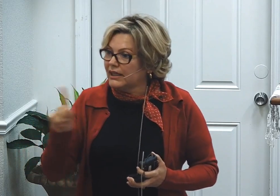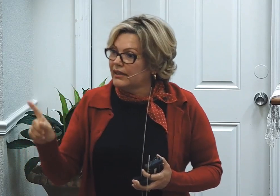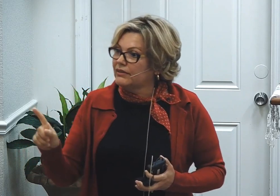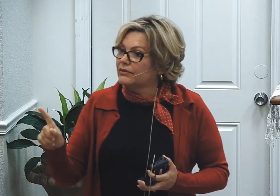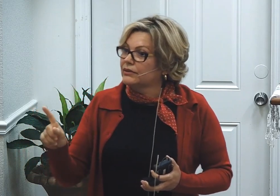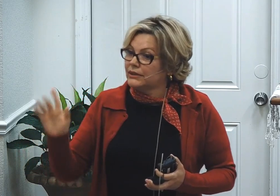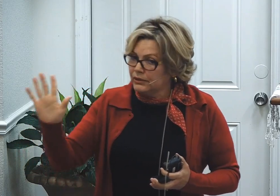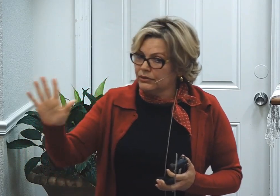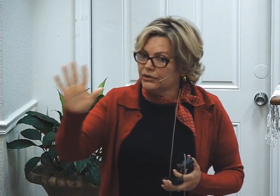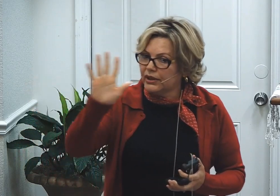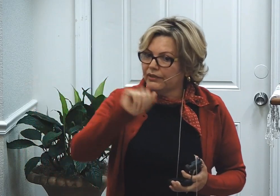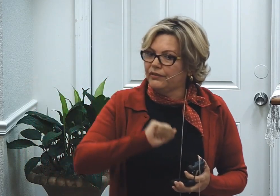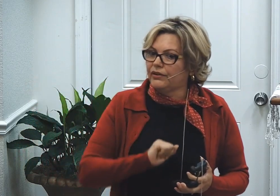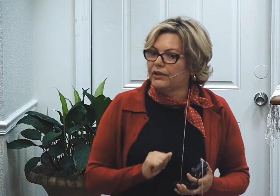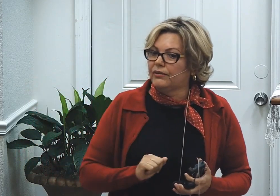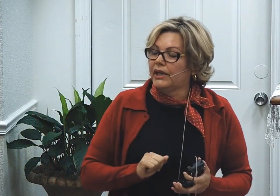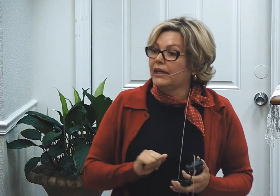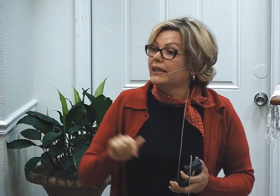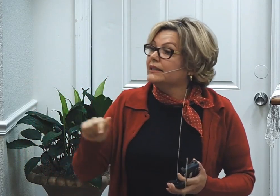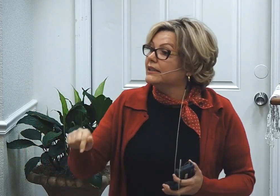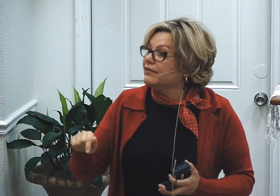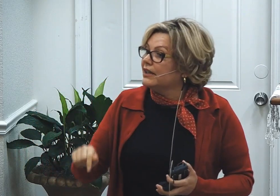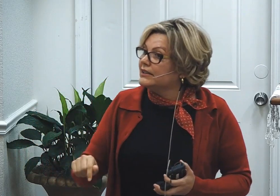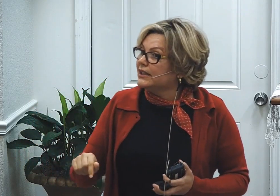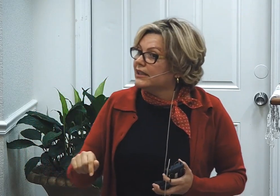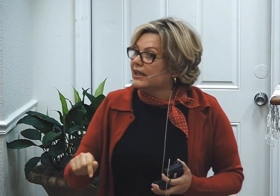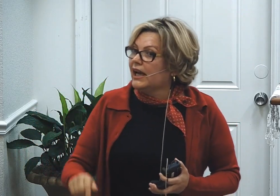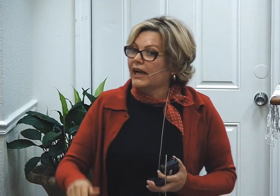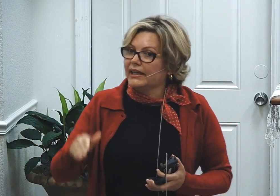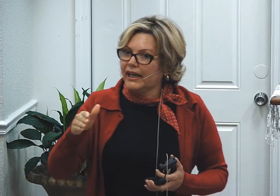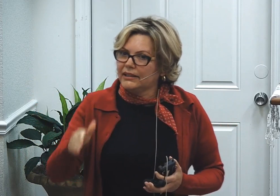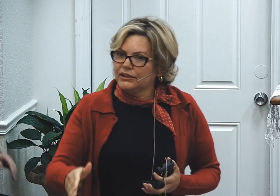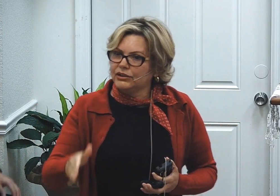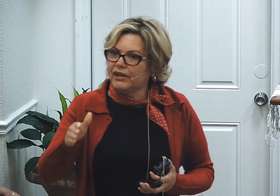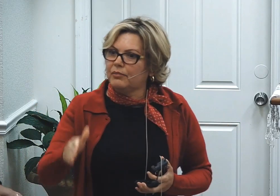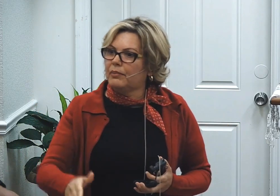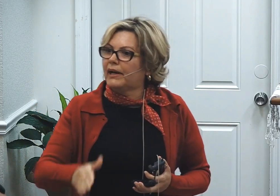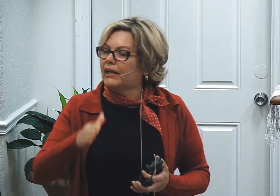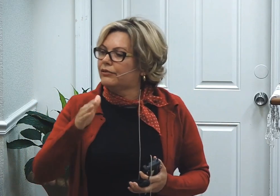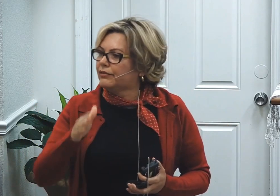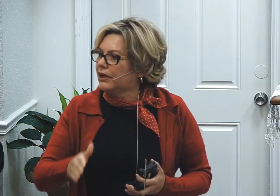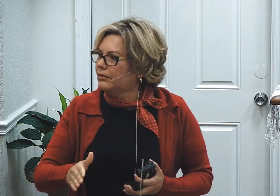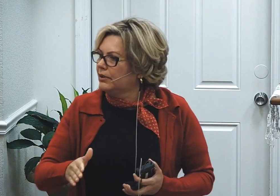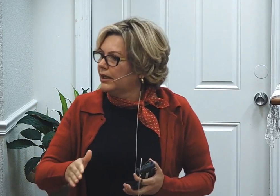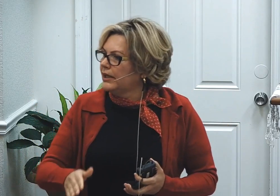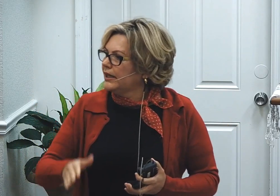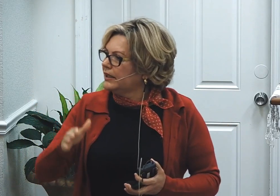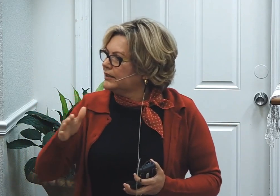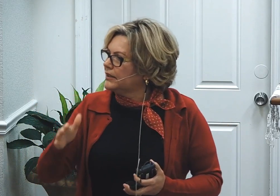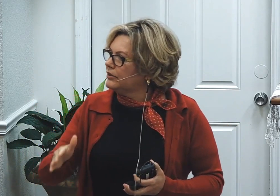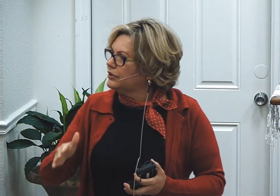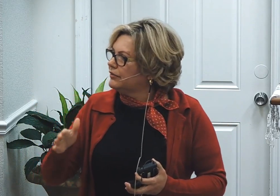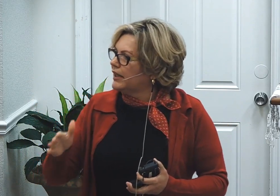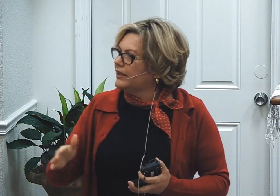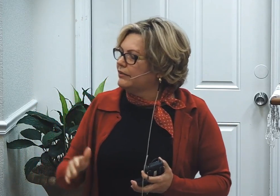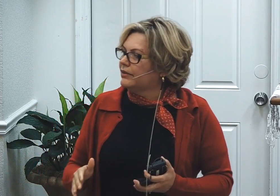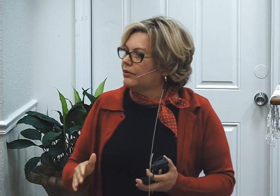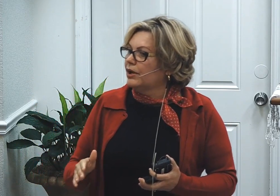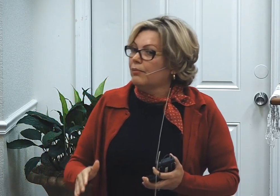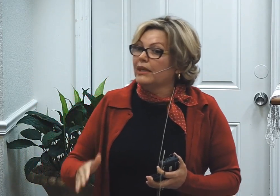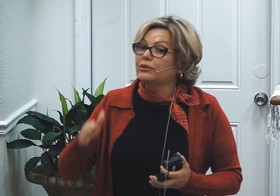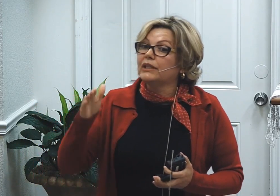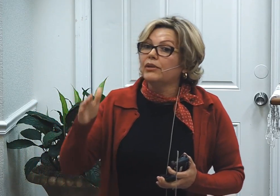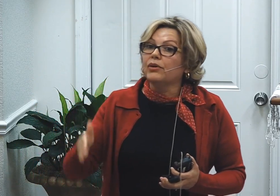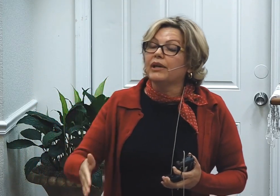parable. 5 were prepared and 5 were not. Only 5 went to the wedding, and that's what's going to happen. The ones who were prepared